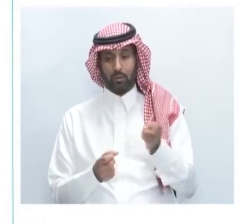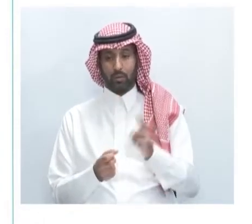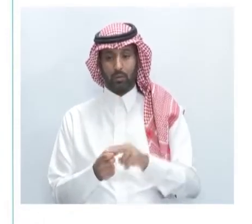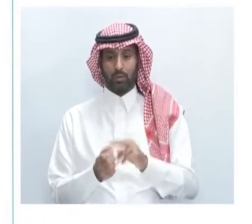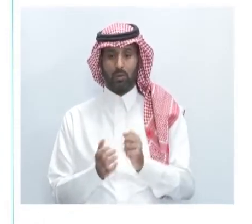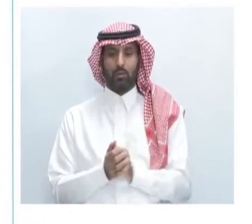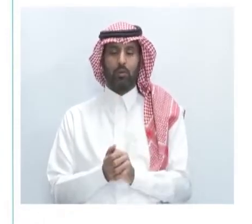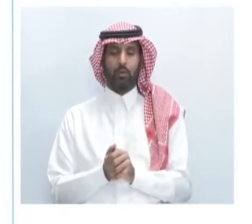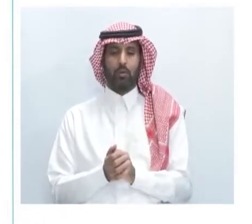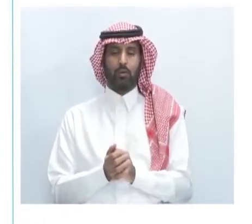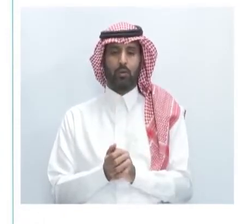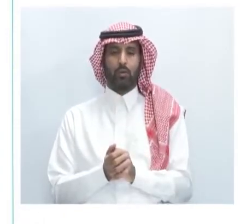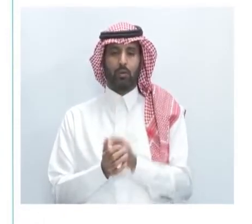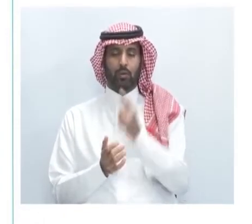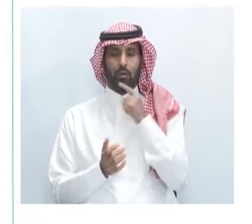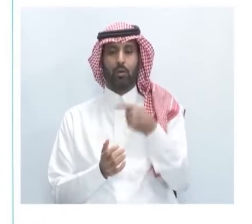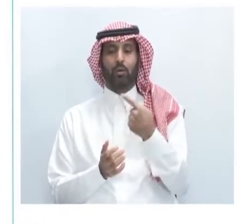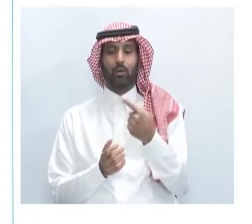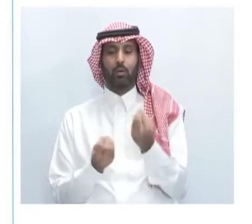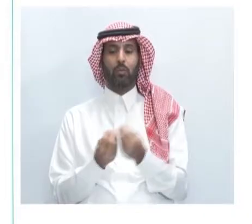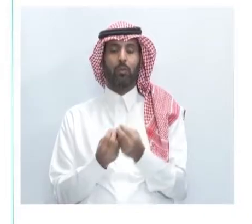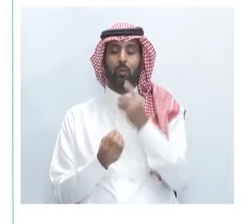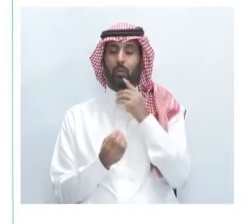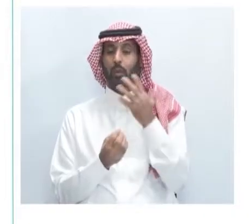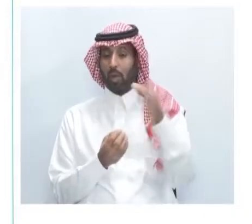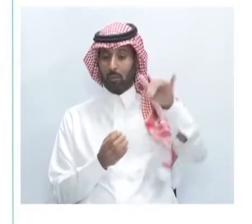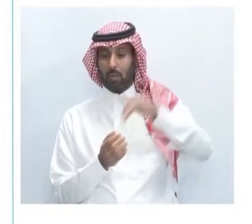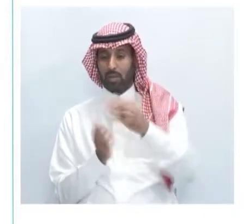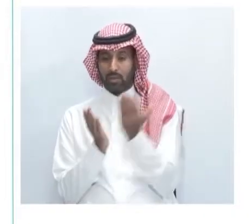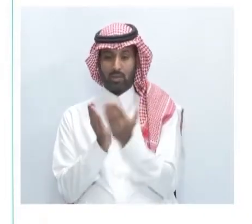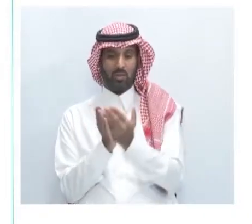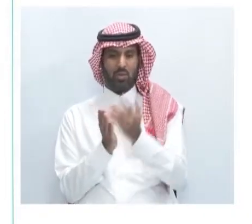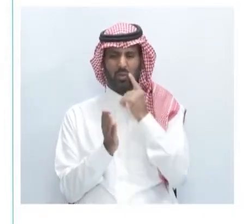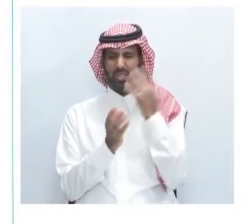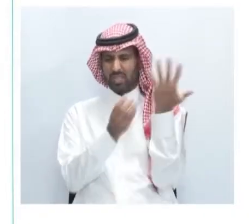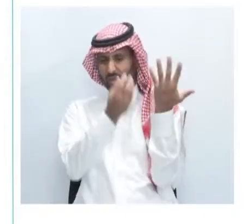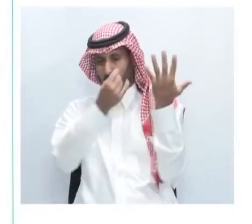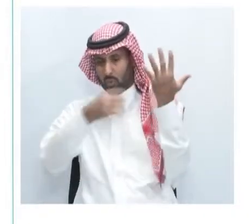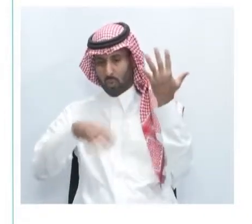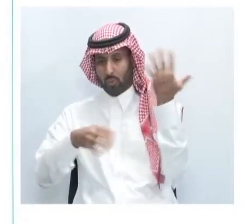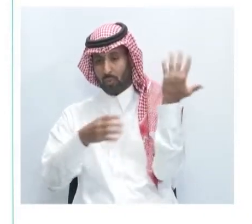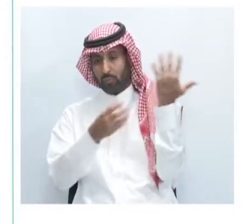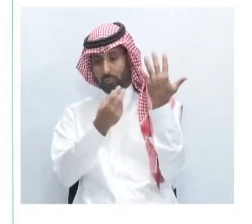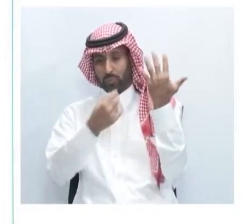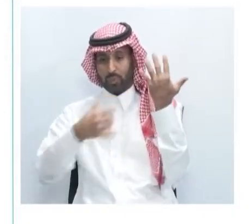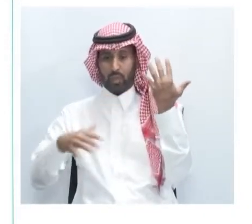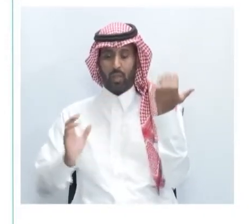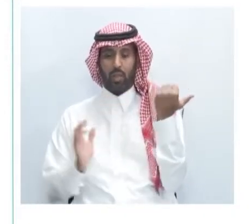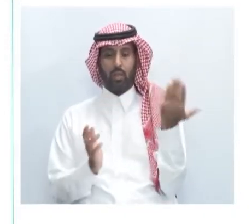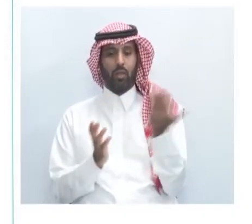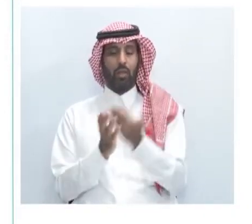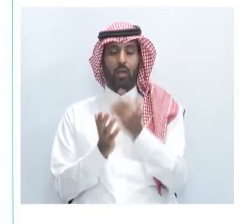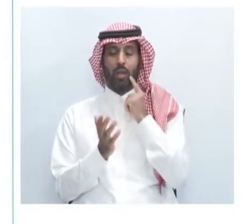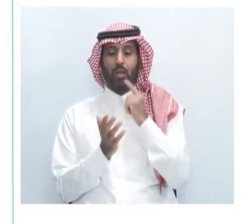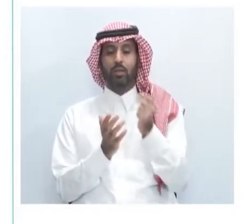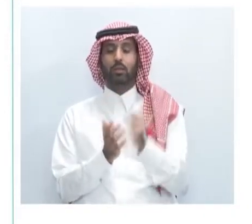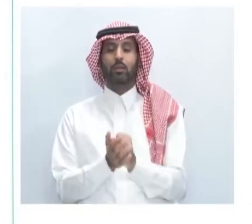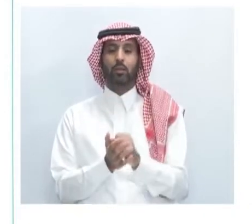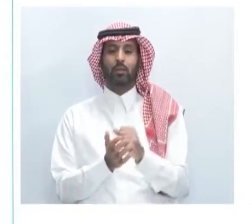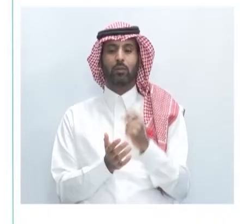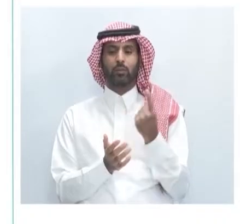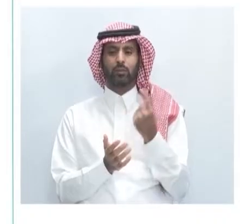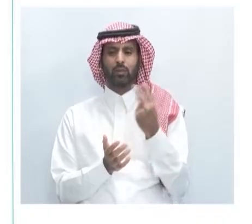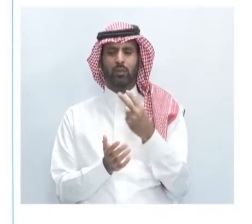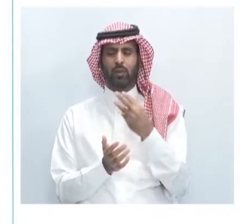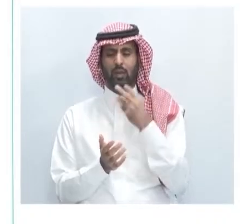together. So say it with me. Back to school, it's fall. Excellent. September,